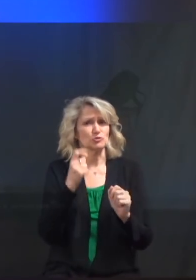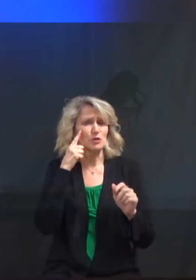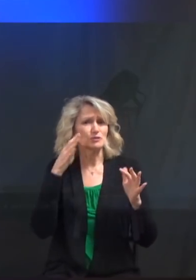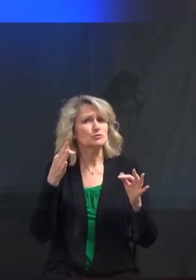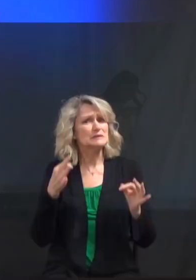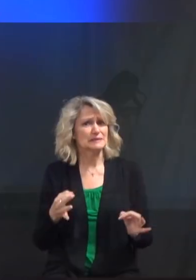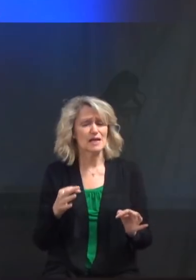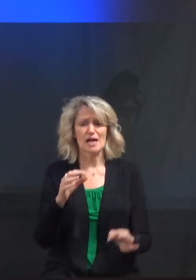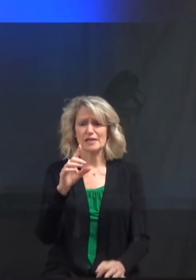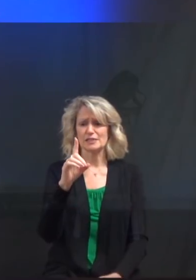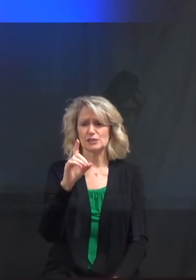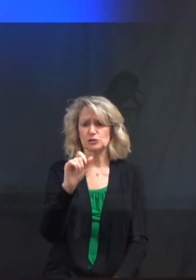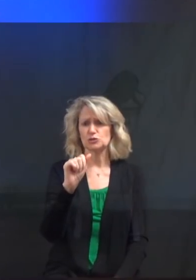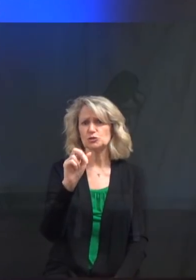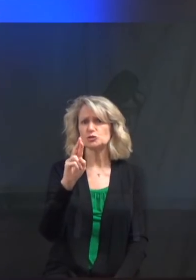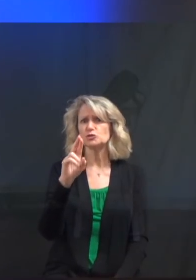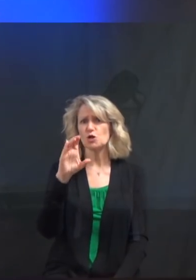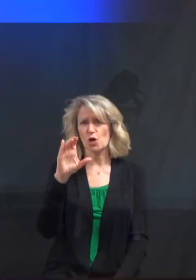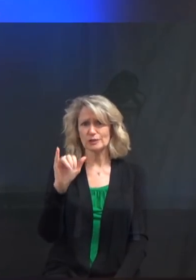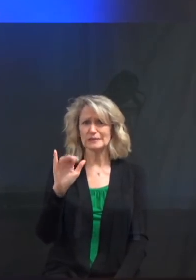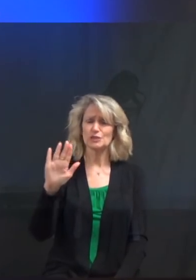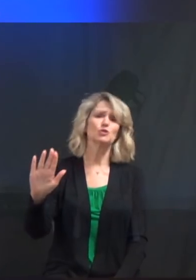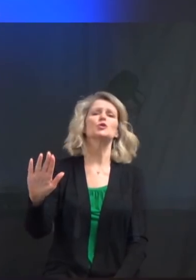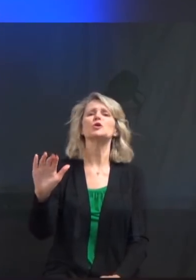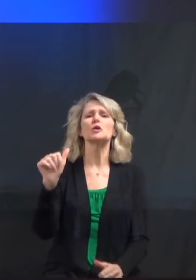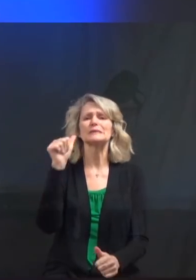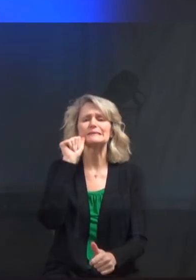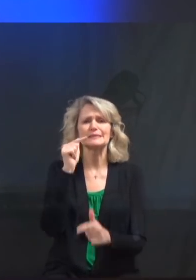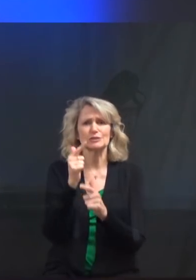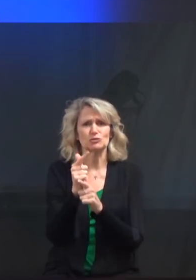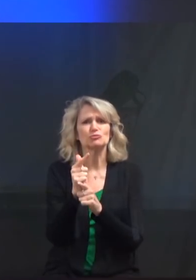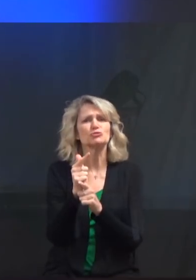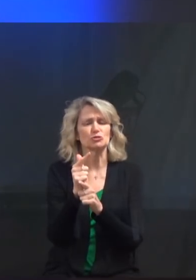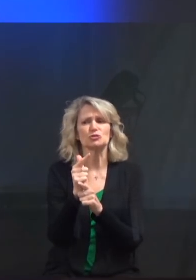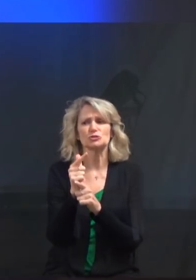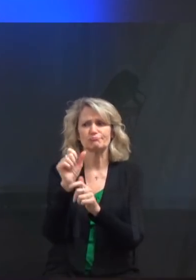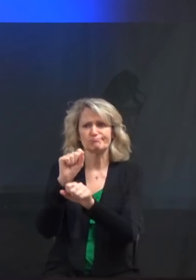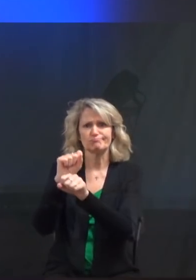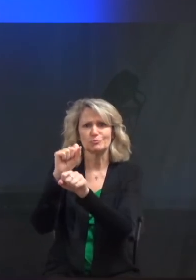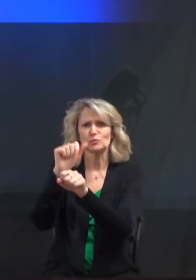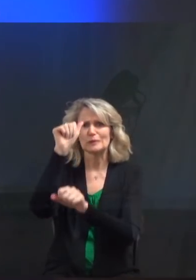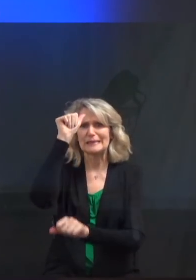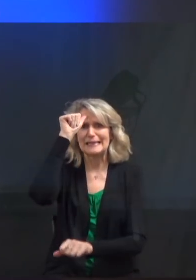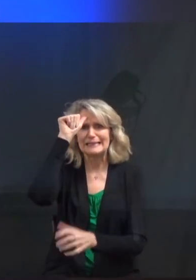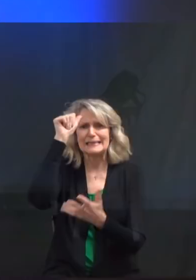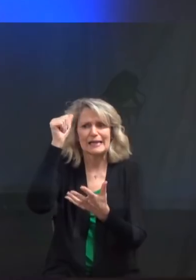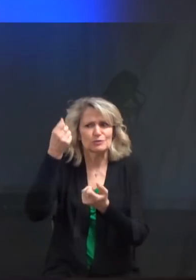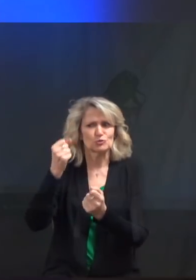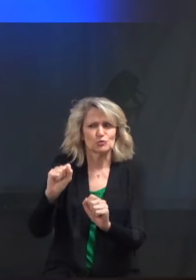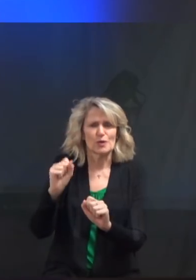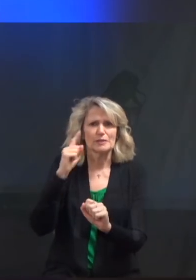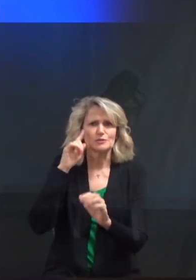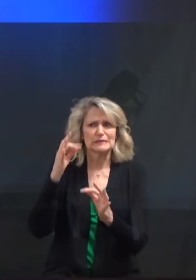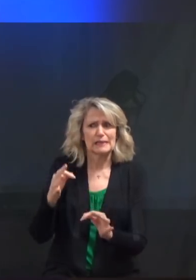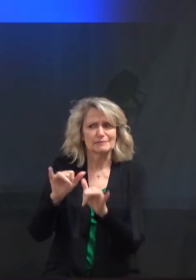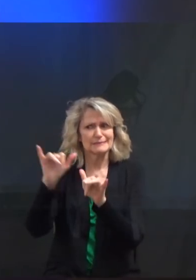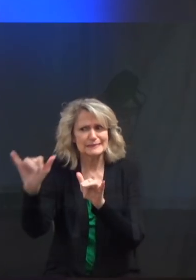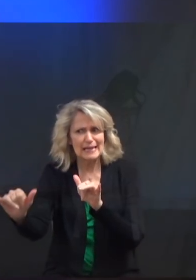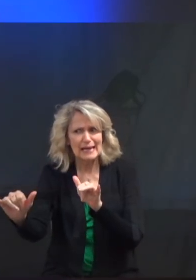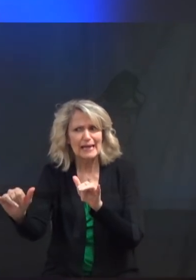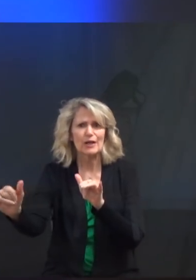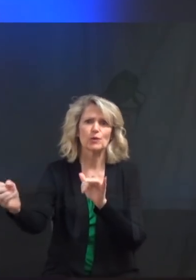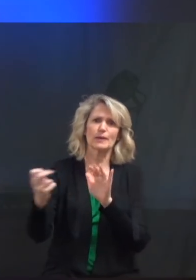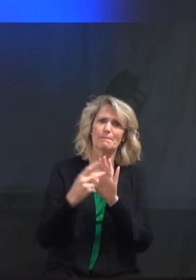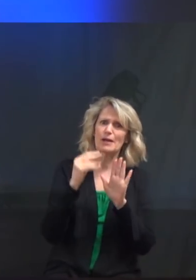Darcy's sister is making that decision. They're in India. Should she come back? And so a lot of details that need to go on to make these things happen